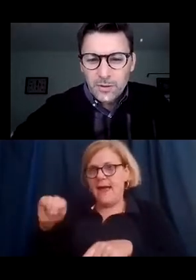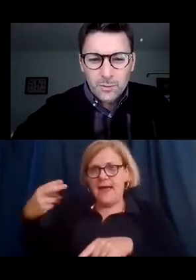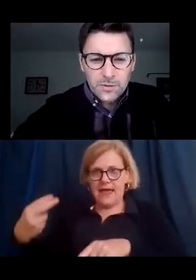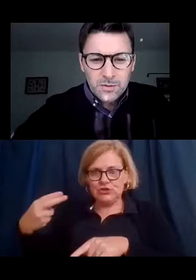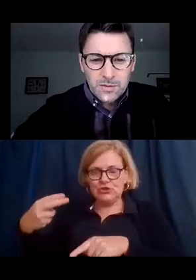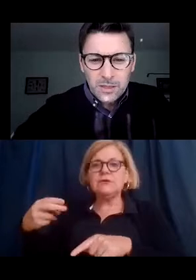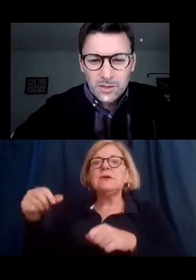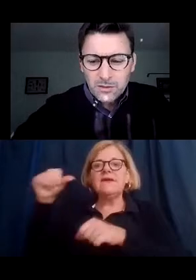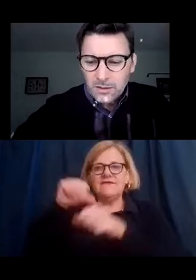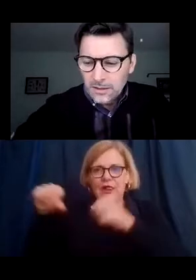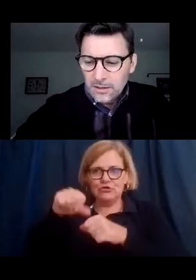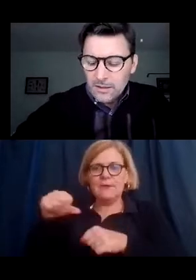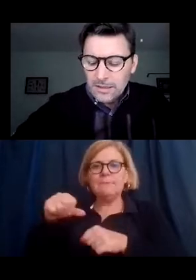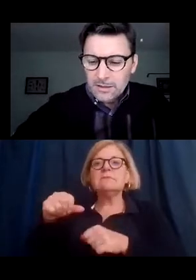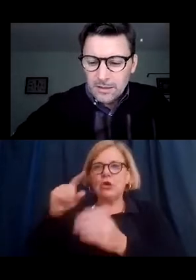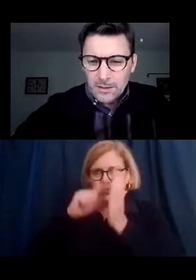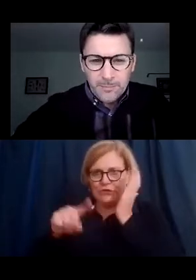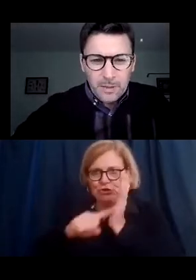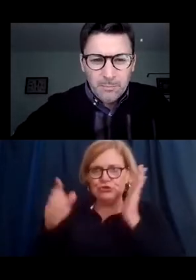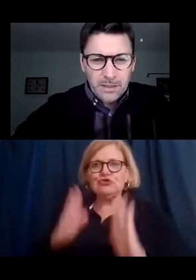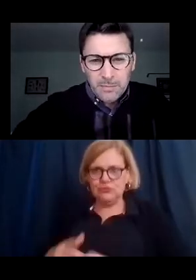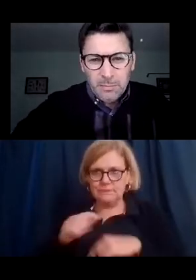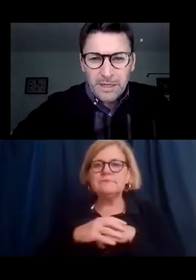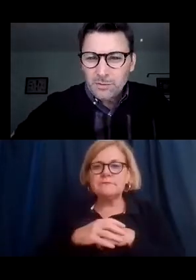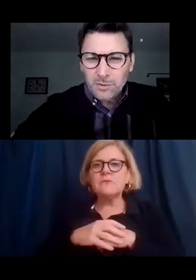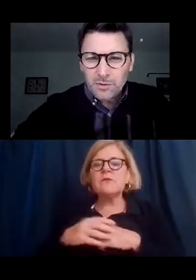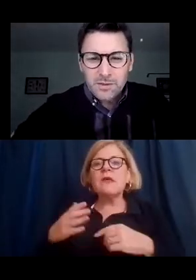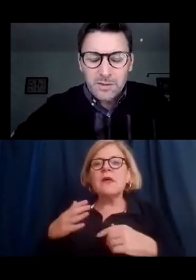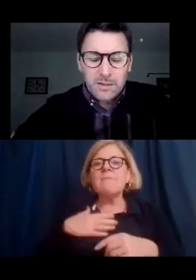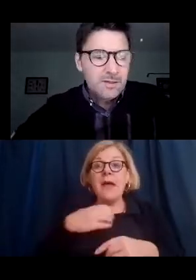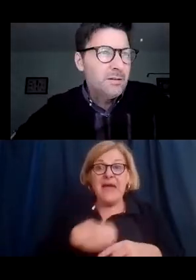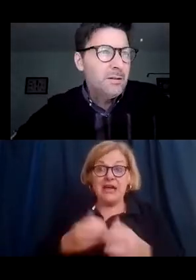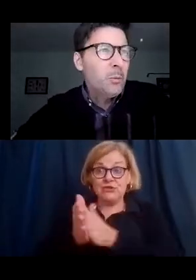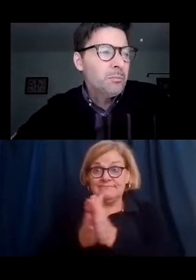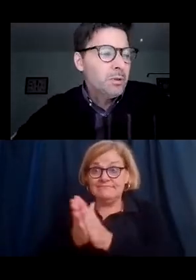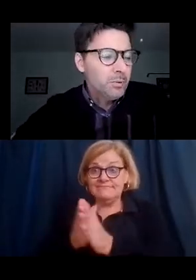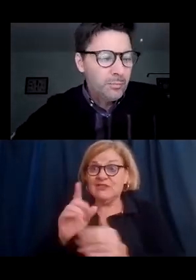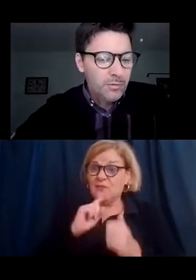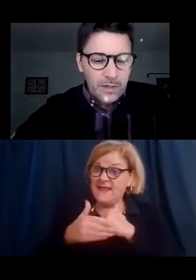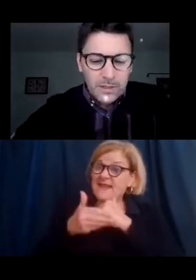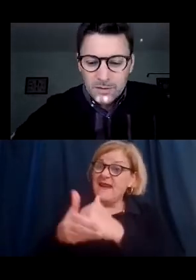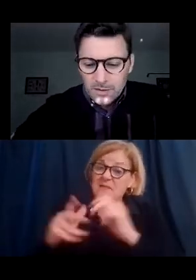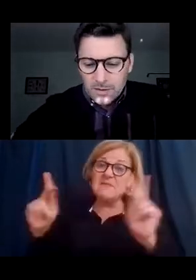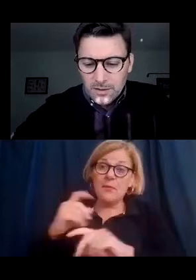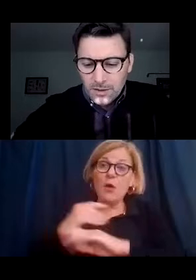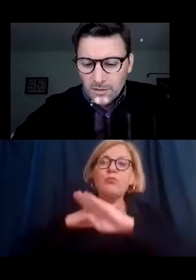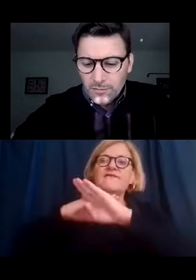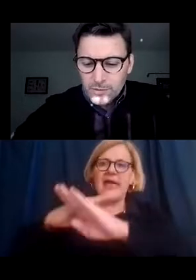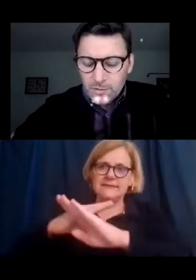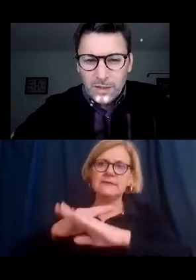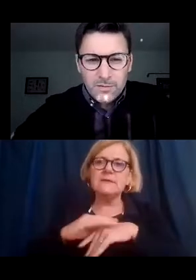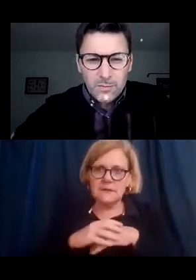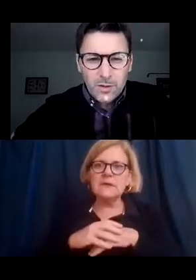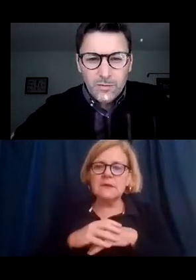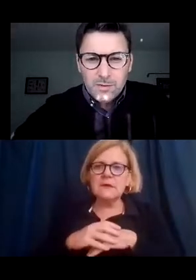health and healthcare research, as mentioned. And my passion really is in helping people prevent